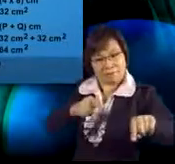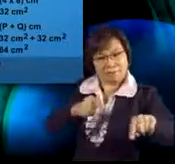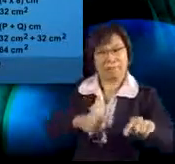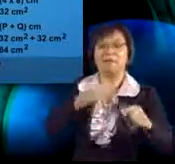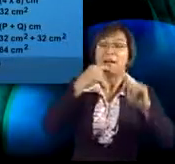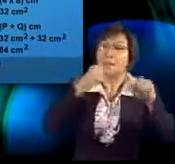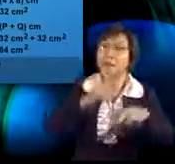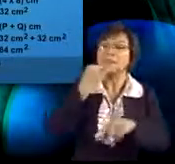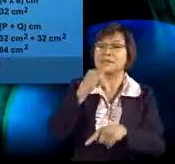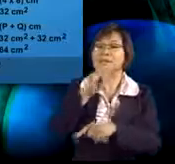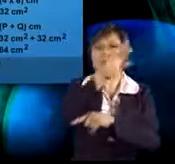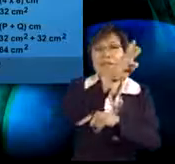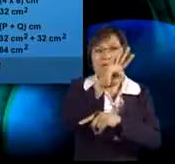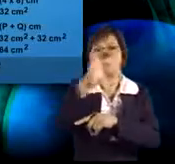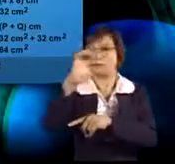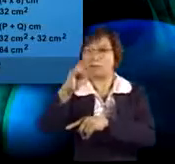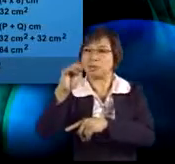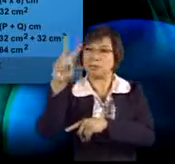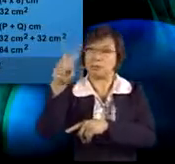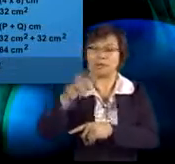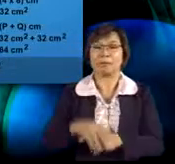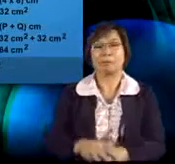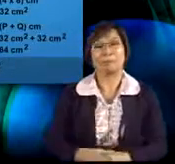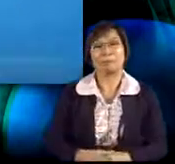The answer is 64 centimeters square.